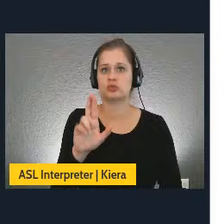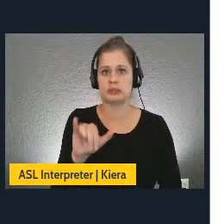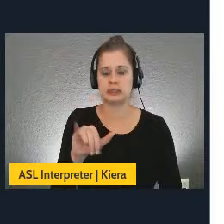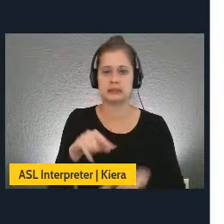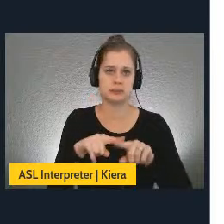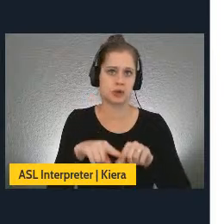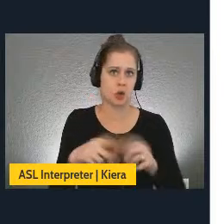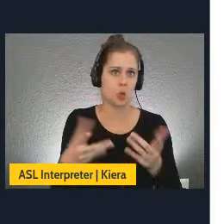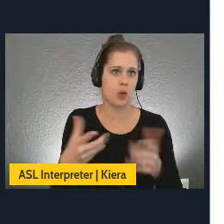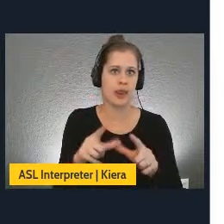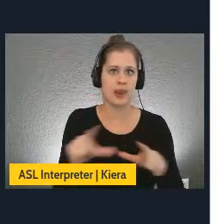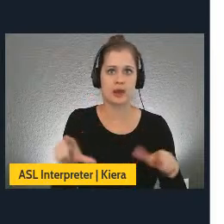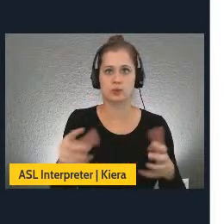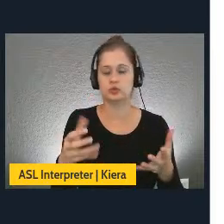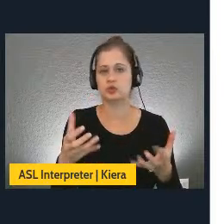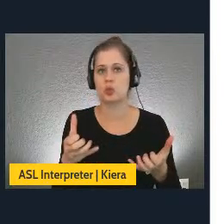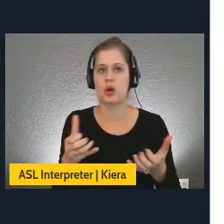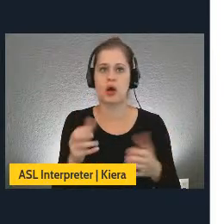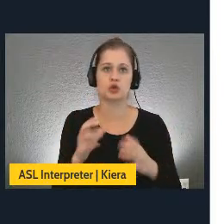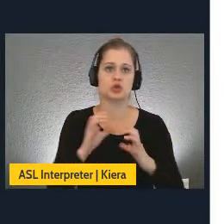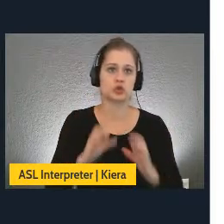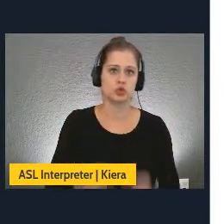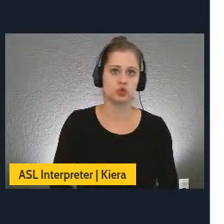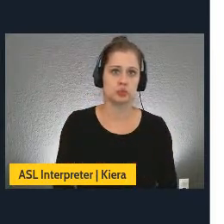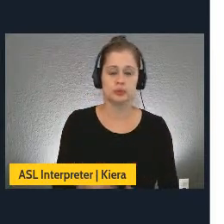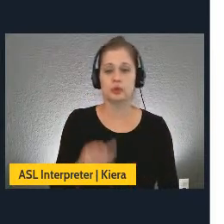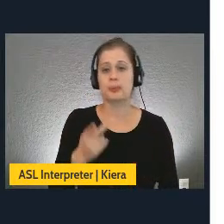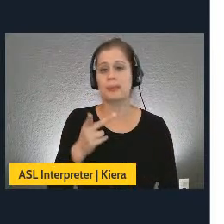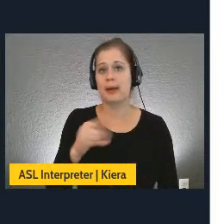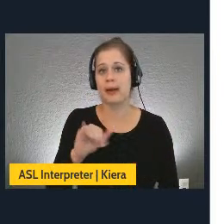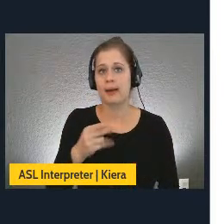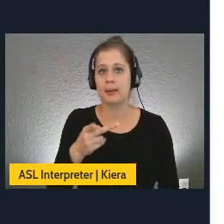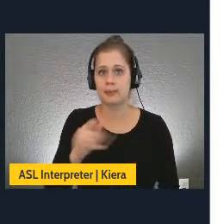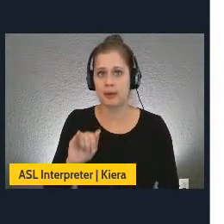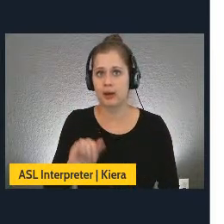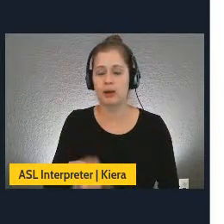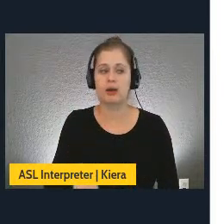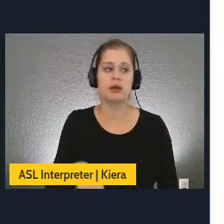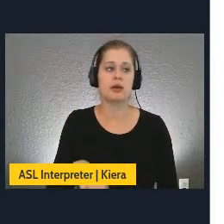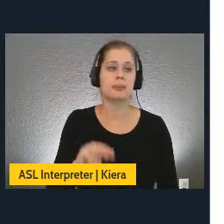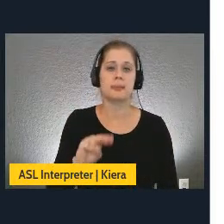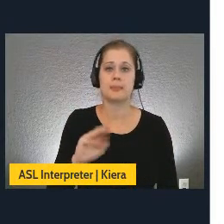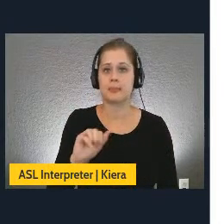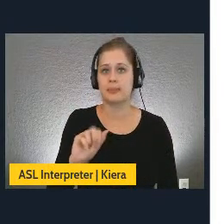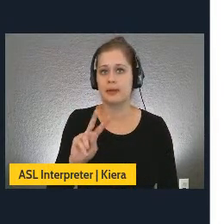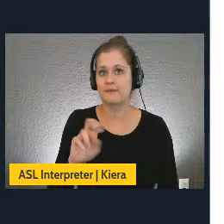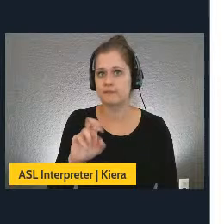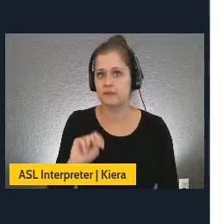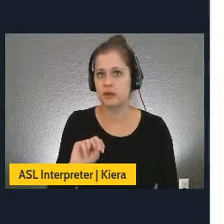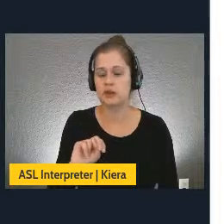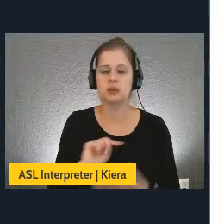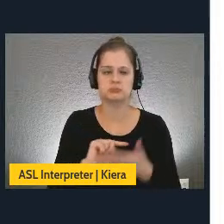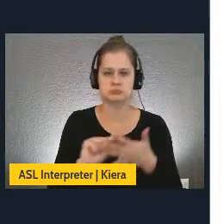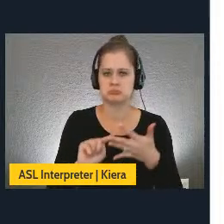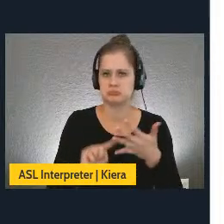use it. So to PyPy, to Maven, to NPM, to nugget, and so on.